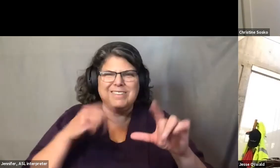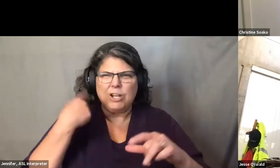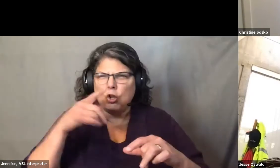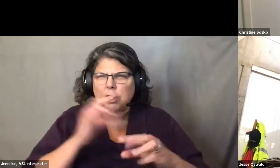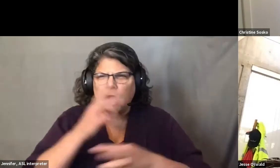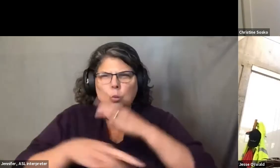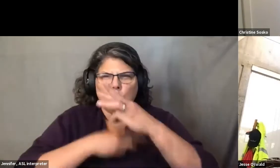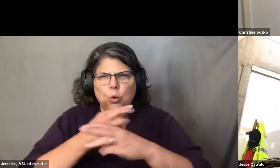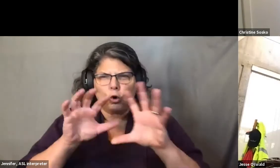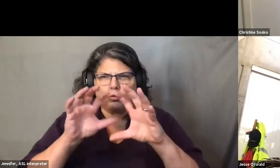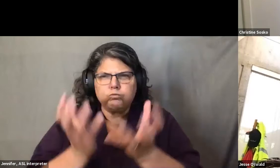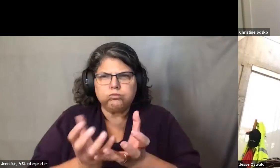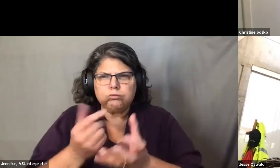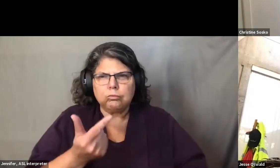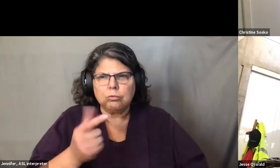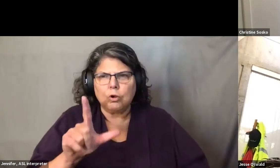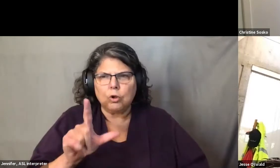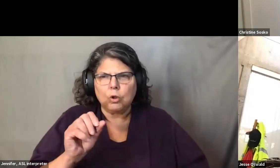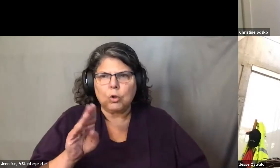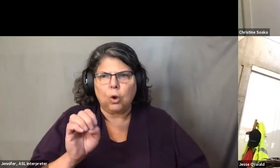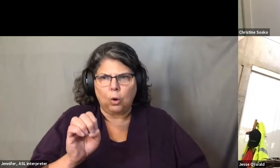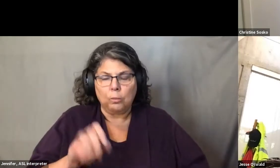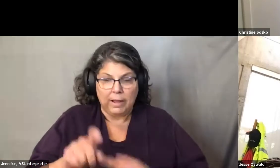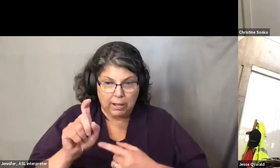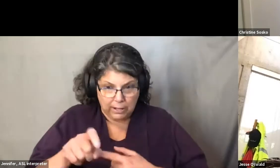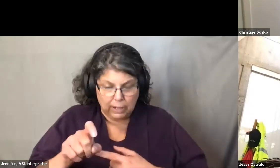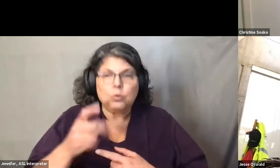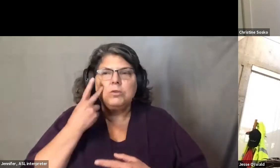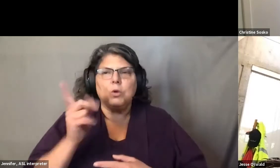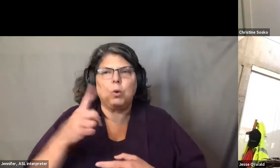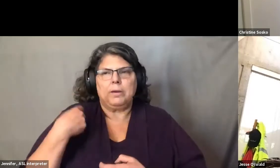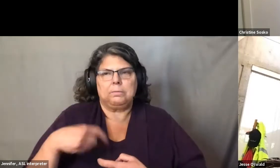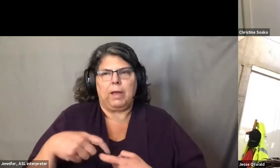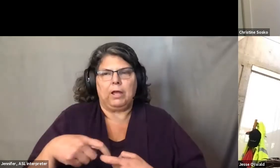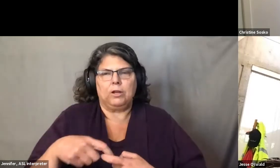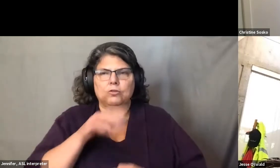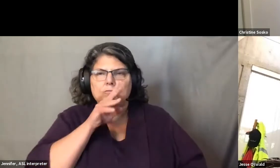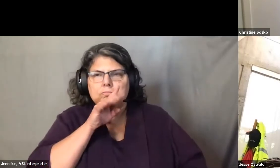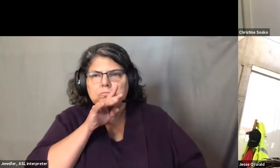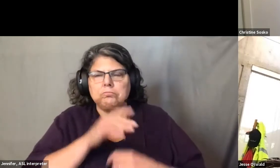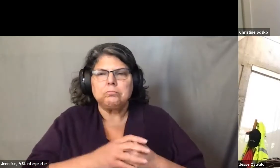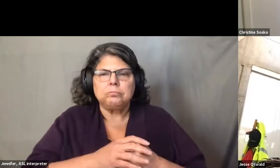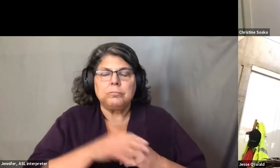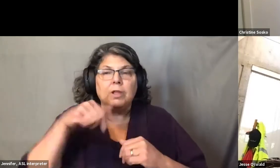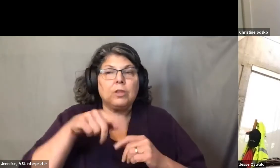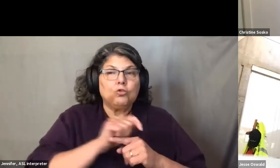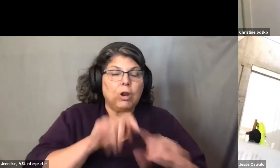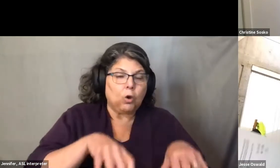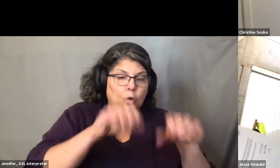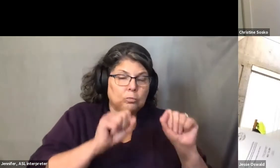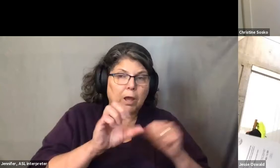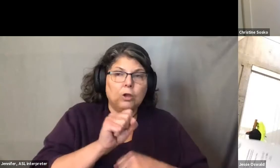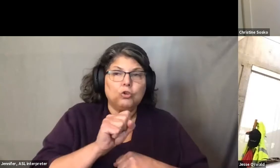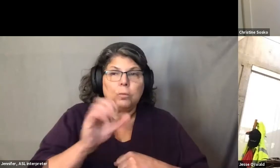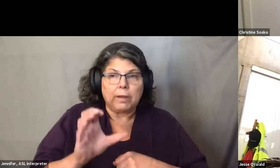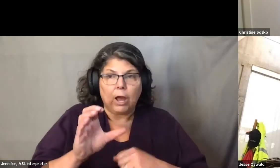you to that Spanish interpretation. Our training today is hosted by both the County of Sonoma